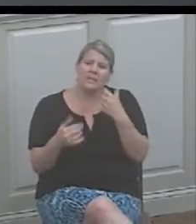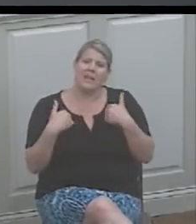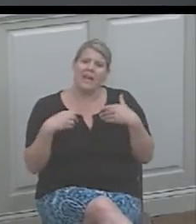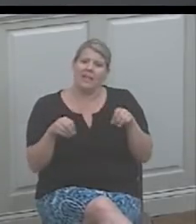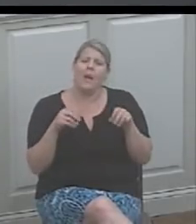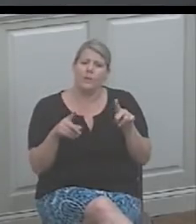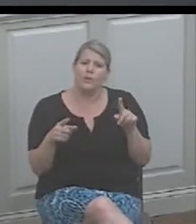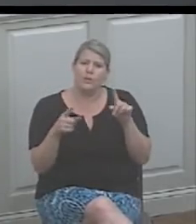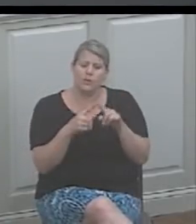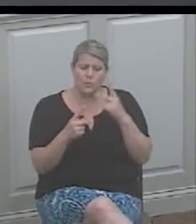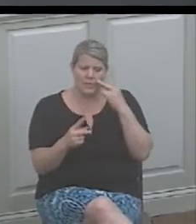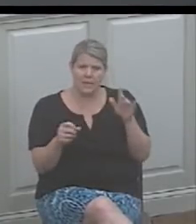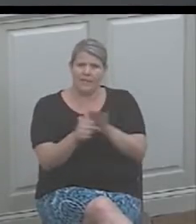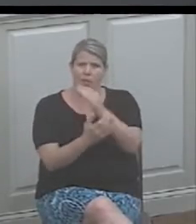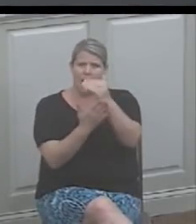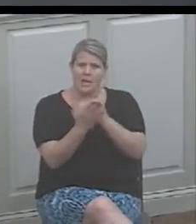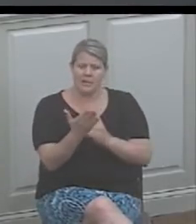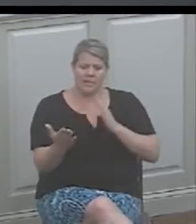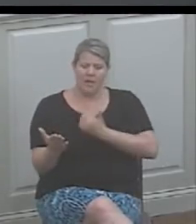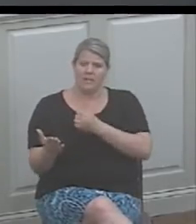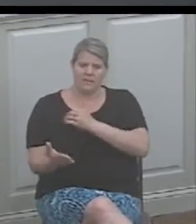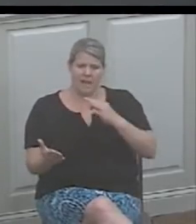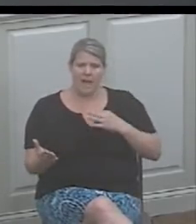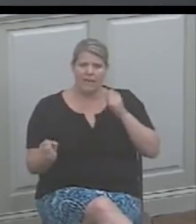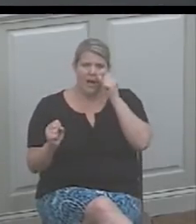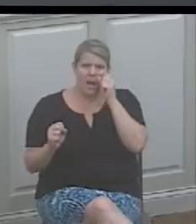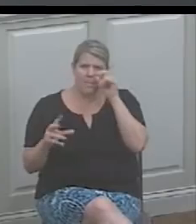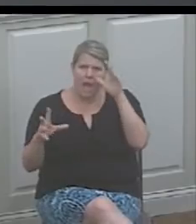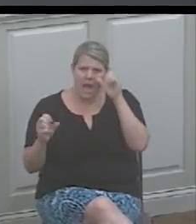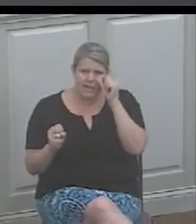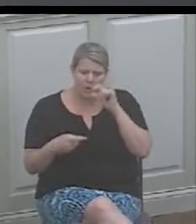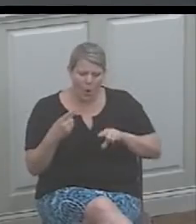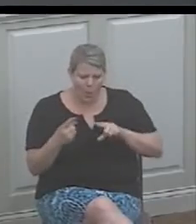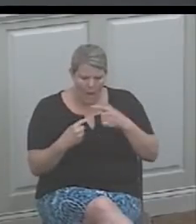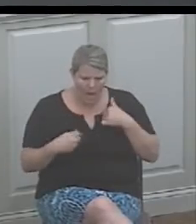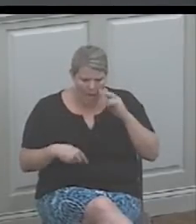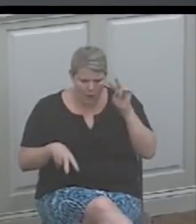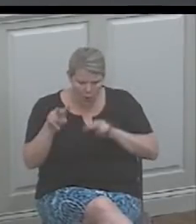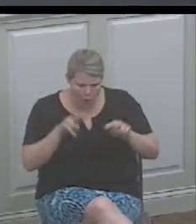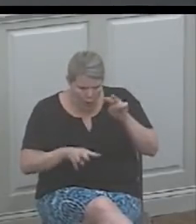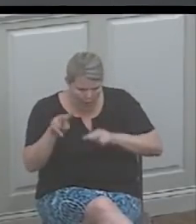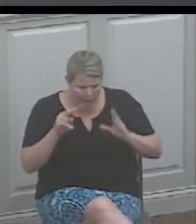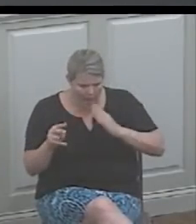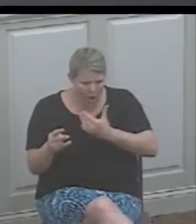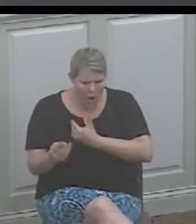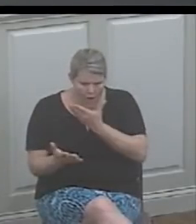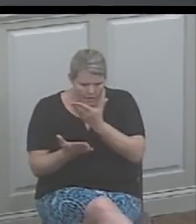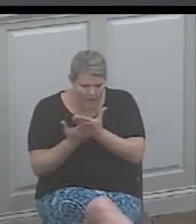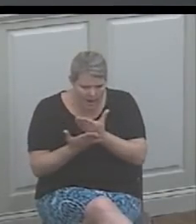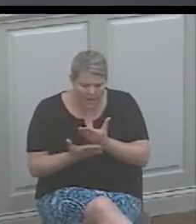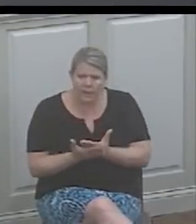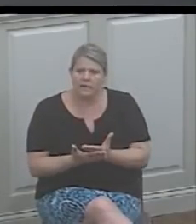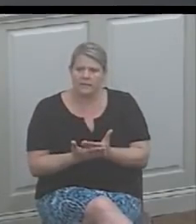the complete roster of the police department. I was amazed when I started compiling data from that roster.